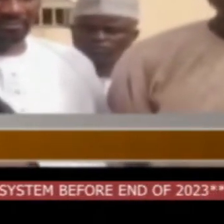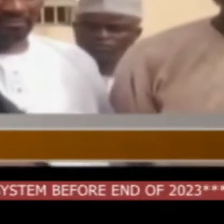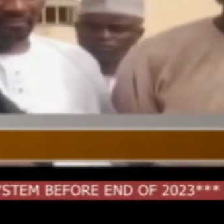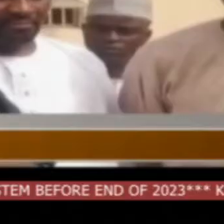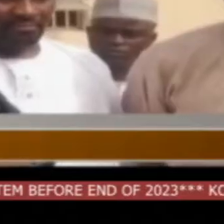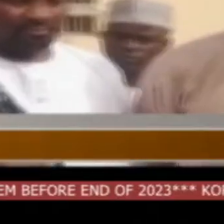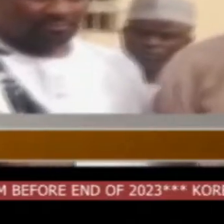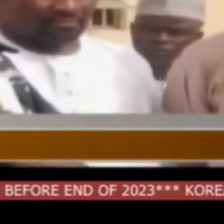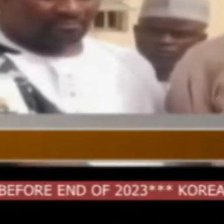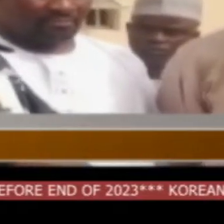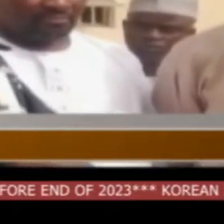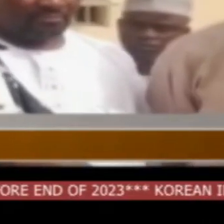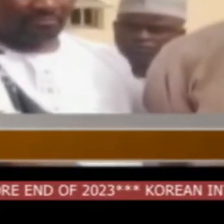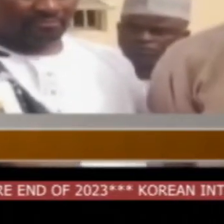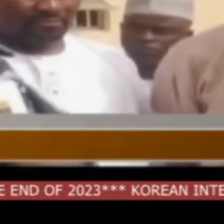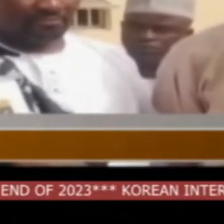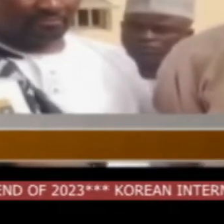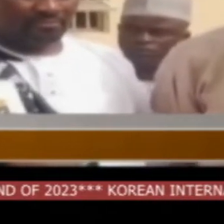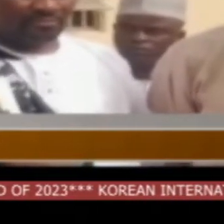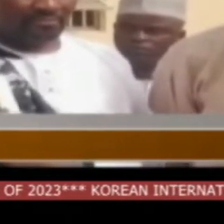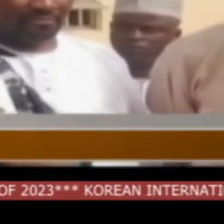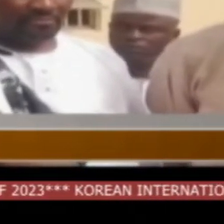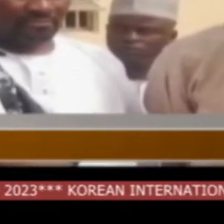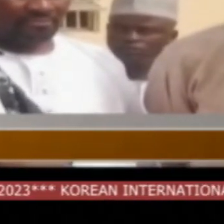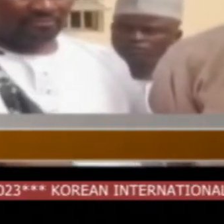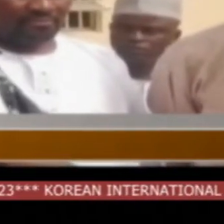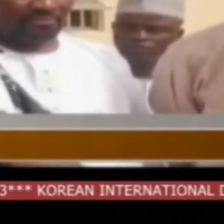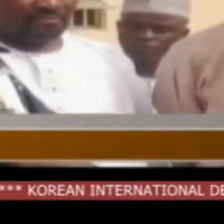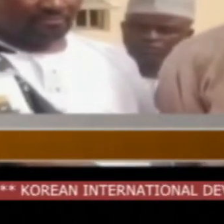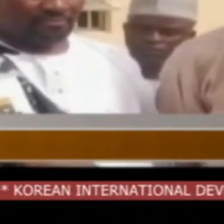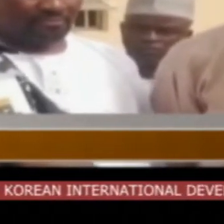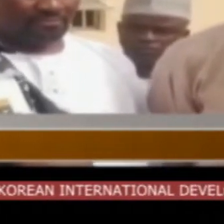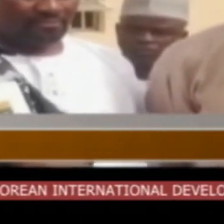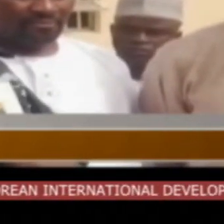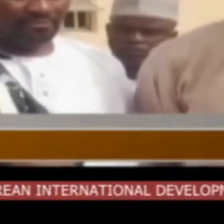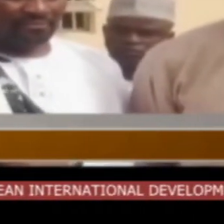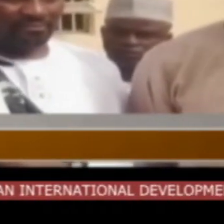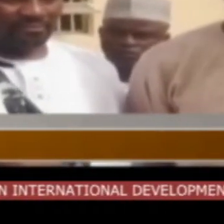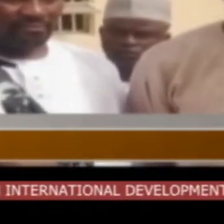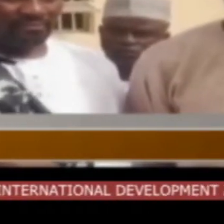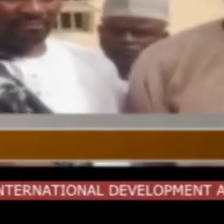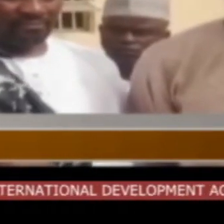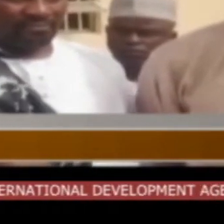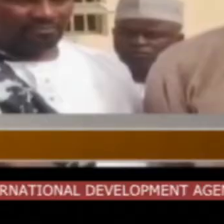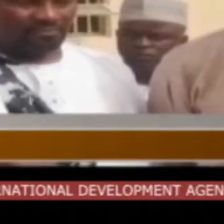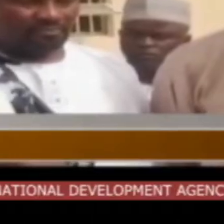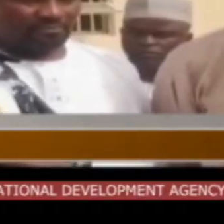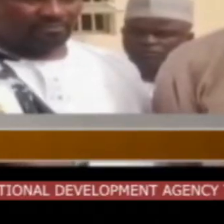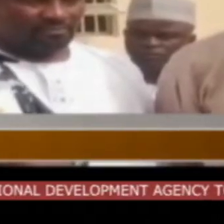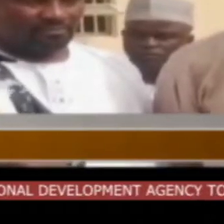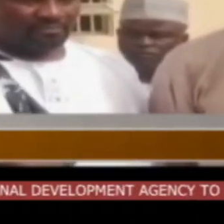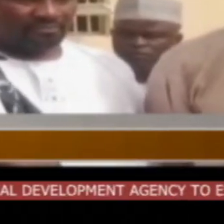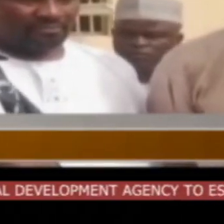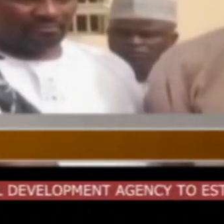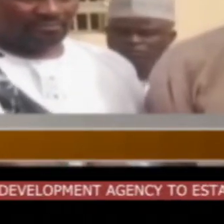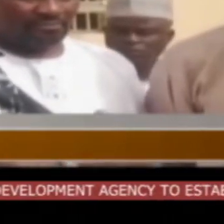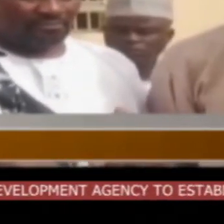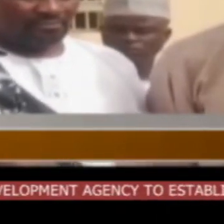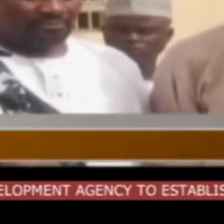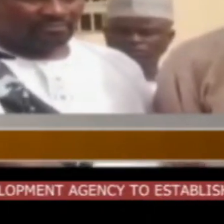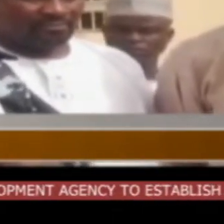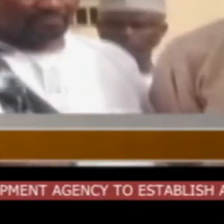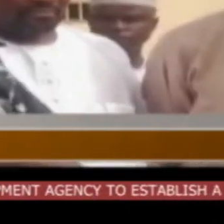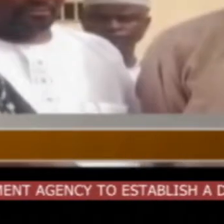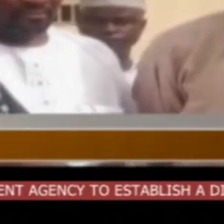We'll keep you posted. For now, they are in pursuit of the bandits, and the direction they have taken is known. So,